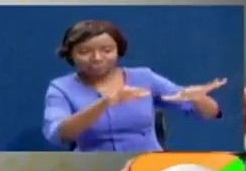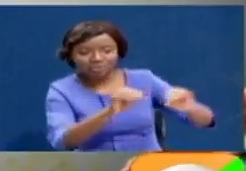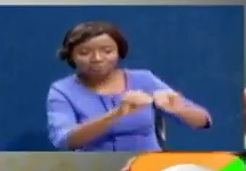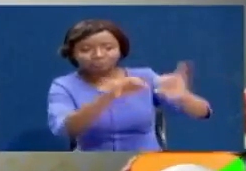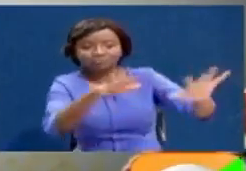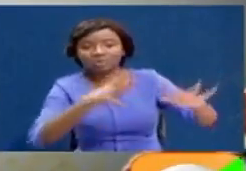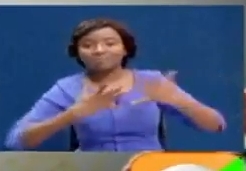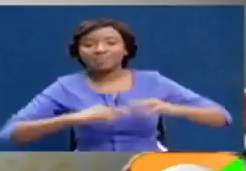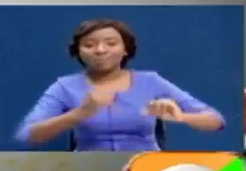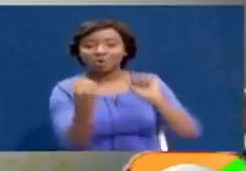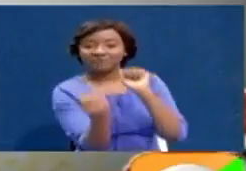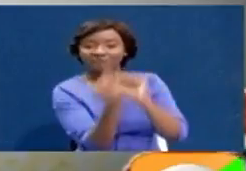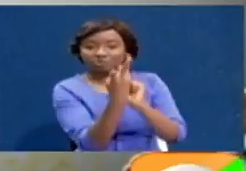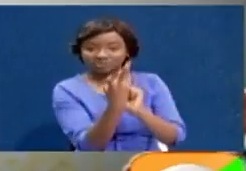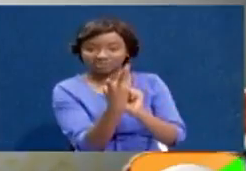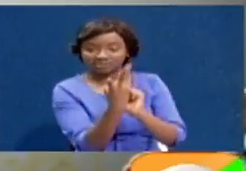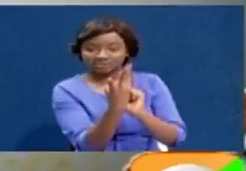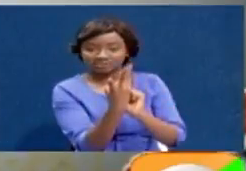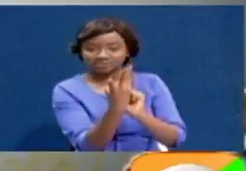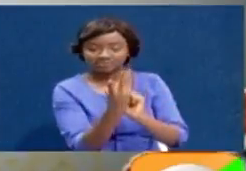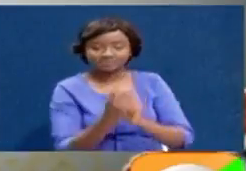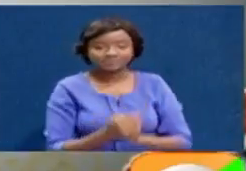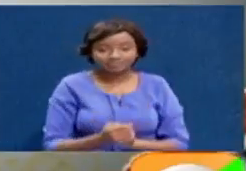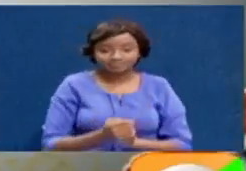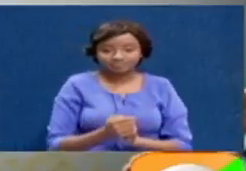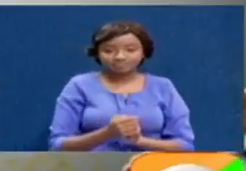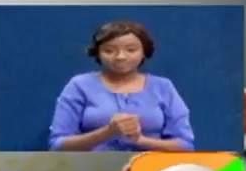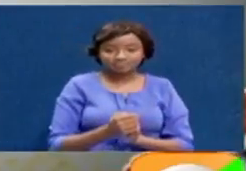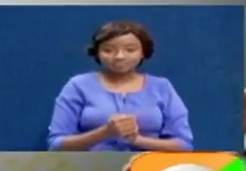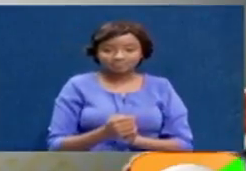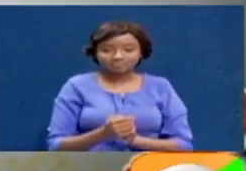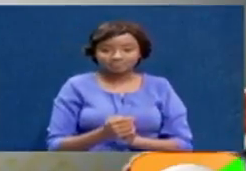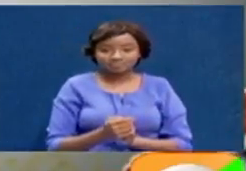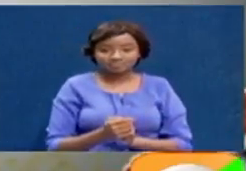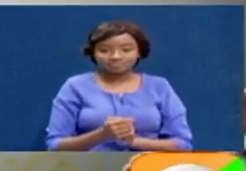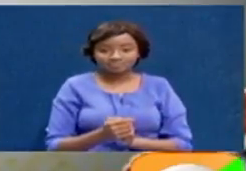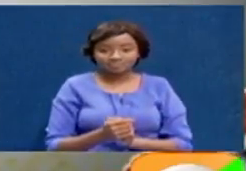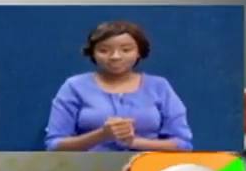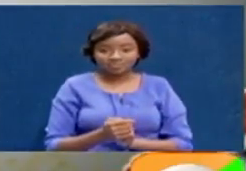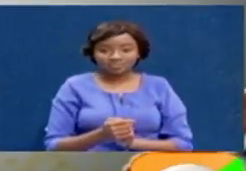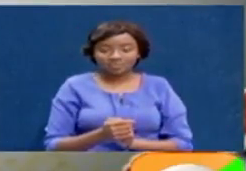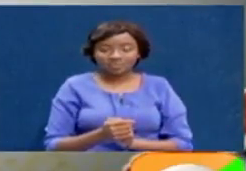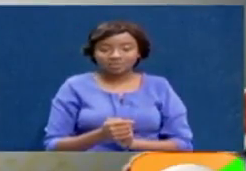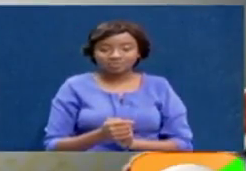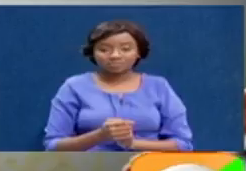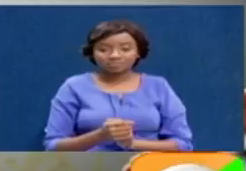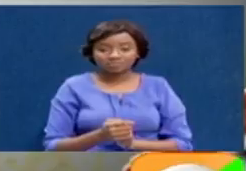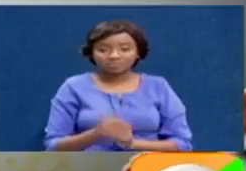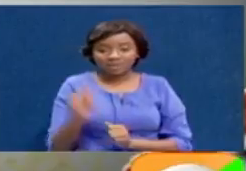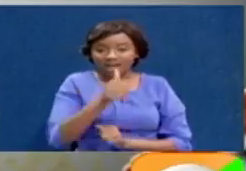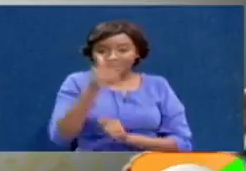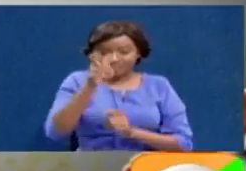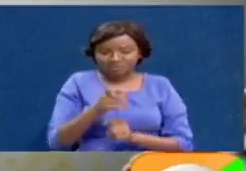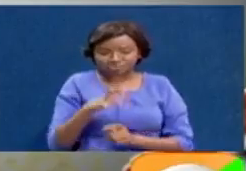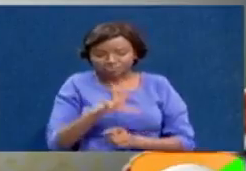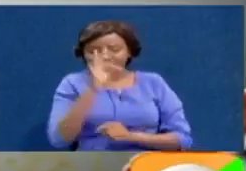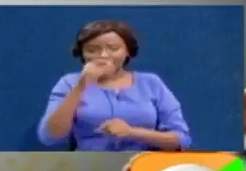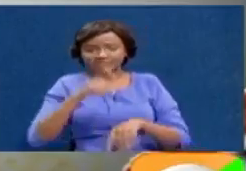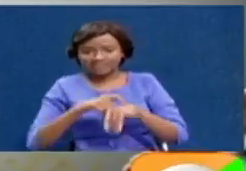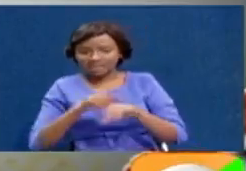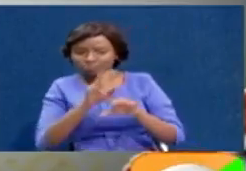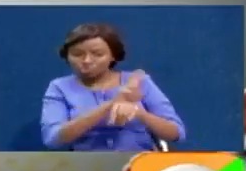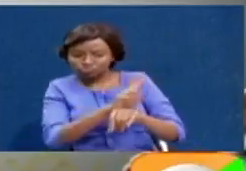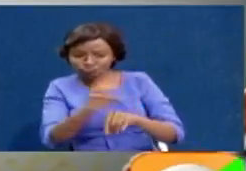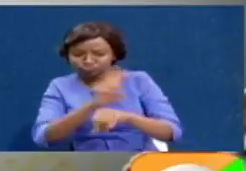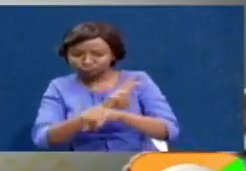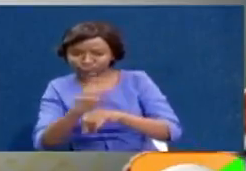14 others, both directly and indirectly. The case, a volunteer for public health emergency operations, was detected during surveillance